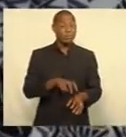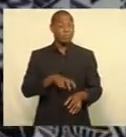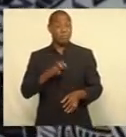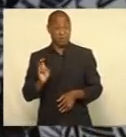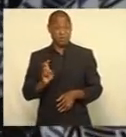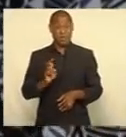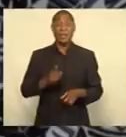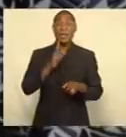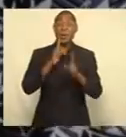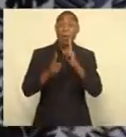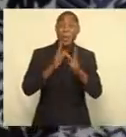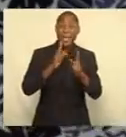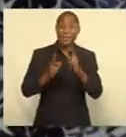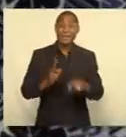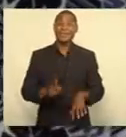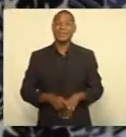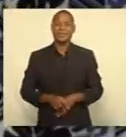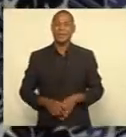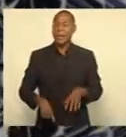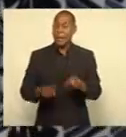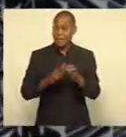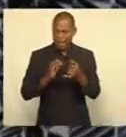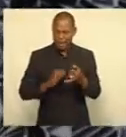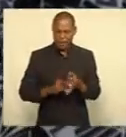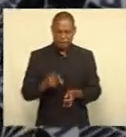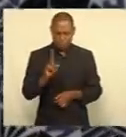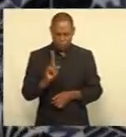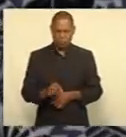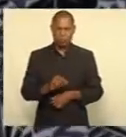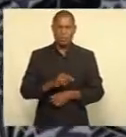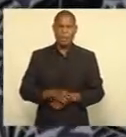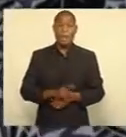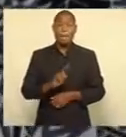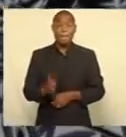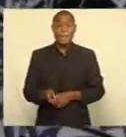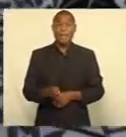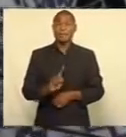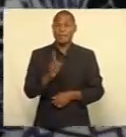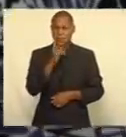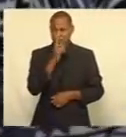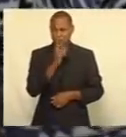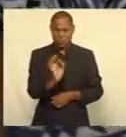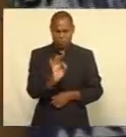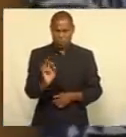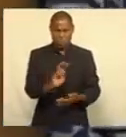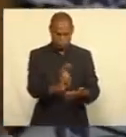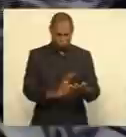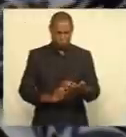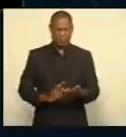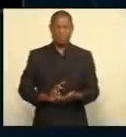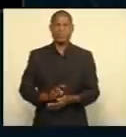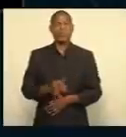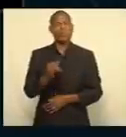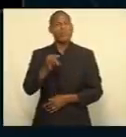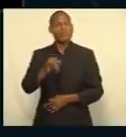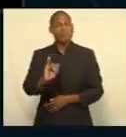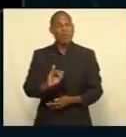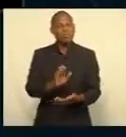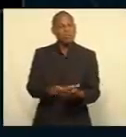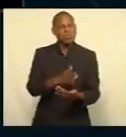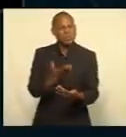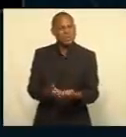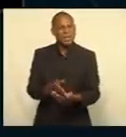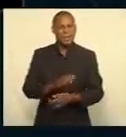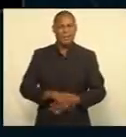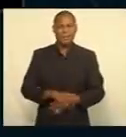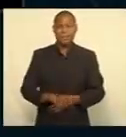but also admits that the readers who did not read the Fiji Times article may have wrongly interpreted the headline. In the meantime, a Suva